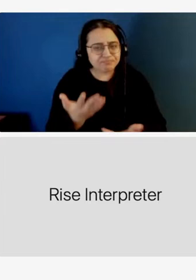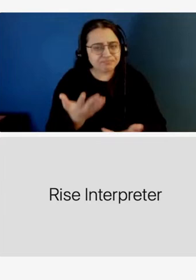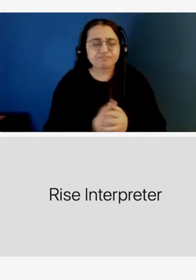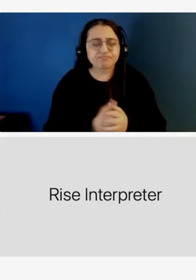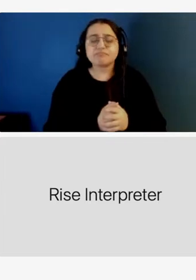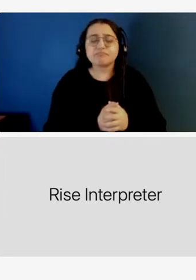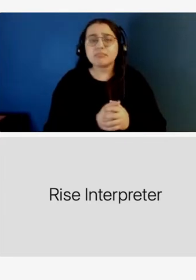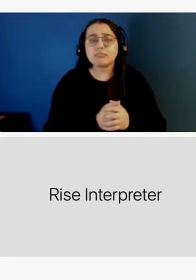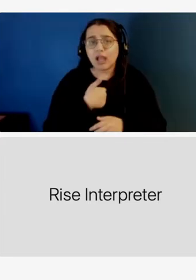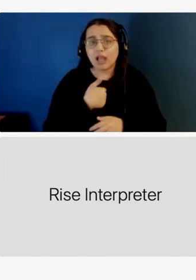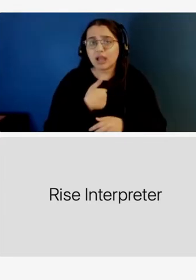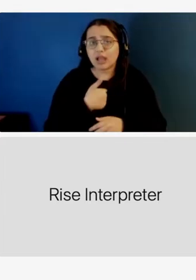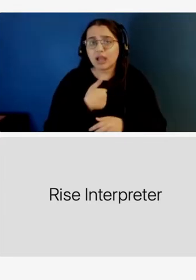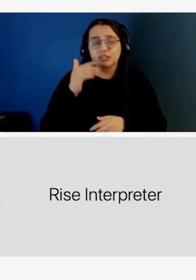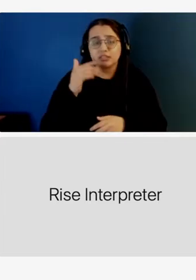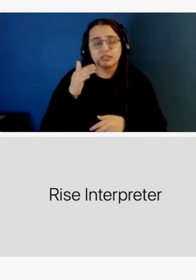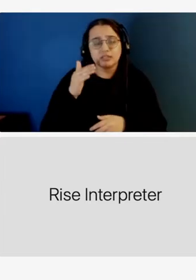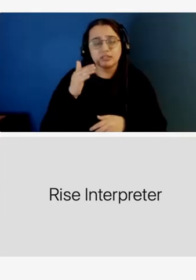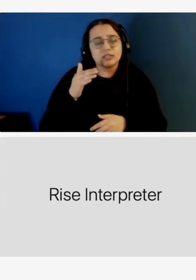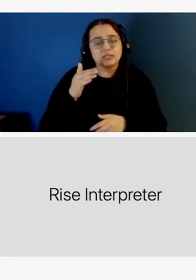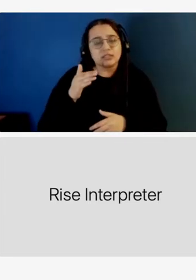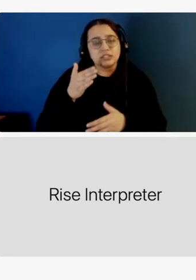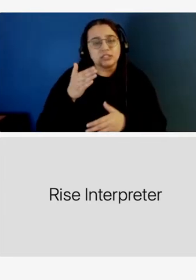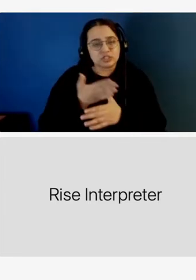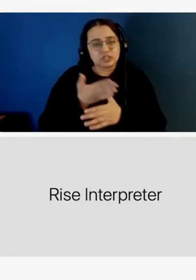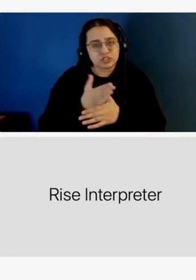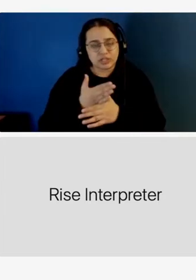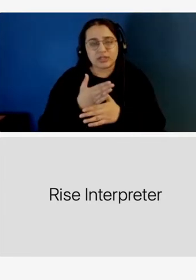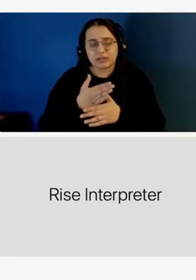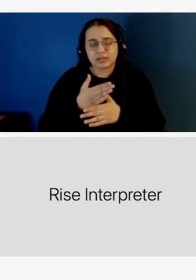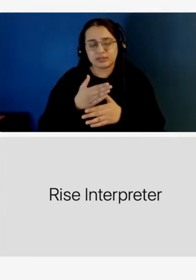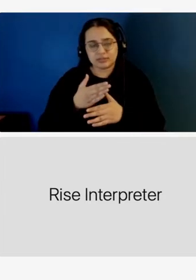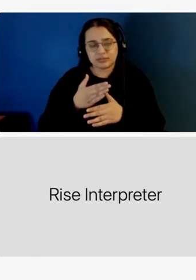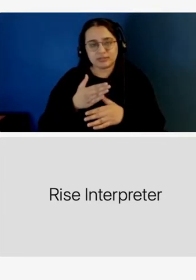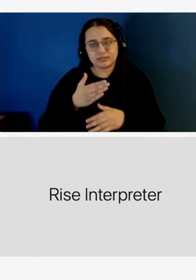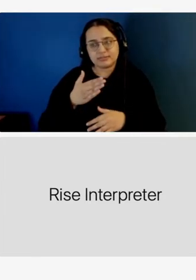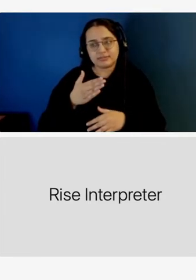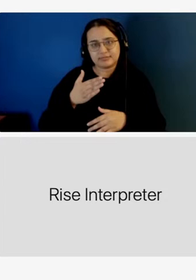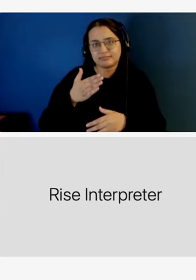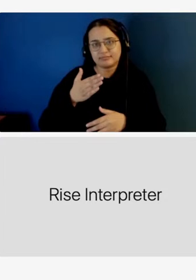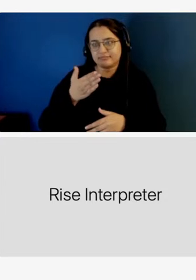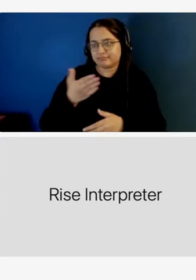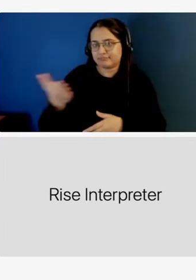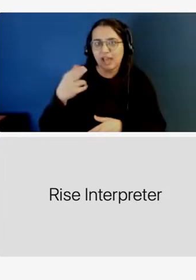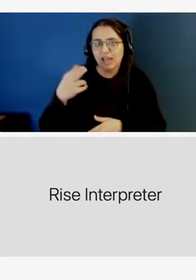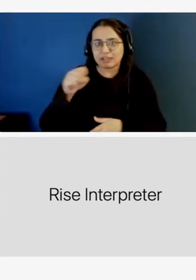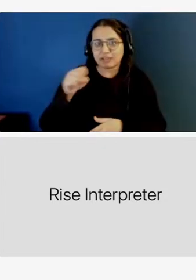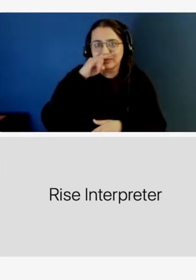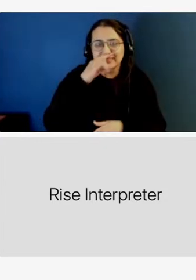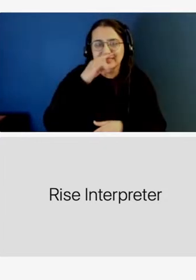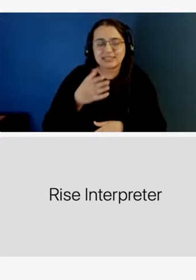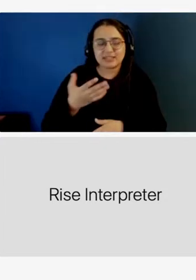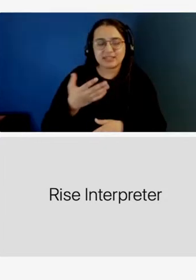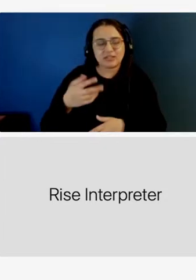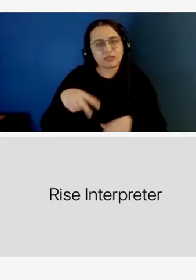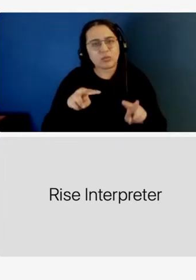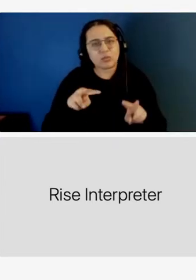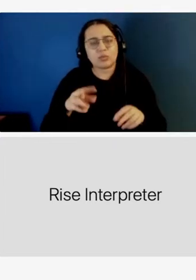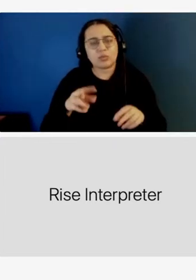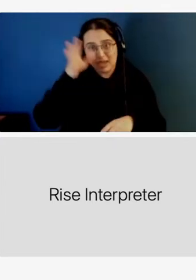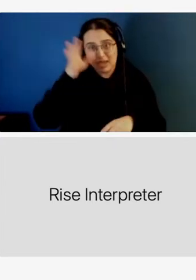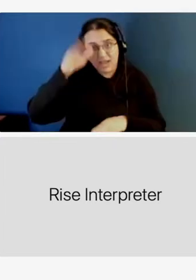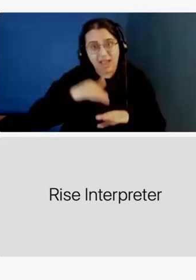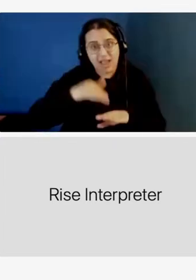high school student, you know, kid, it obviously it's like, wow, you know, there's a lot there that our kids are dealing with.